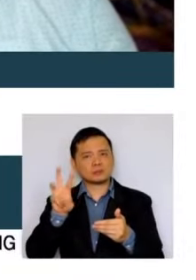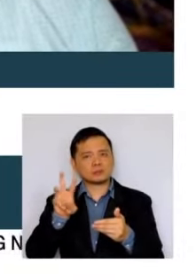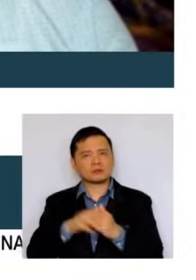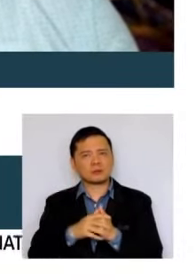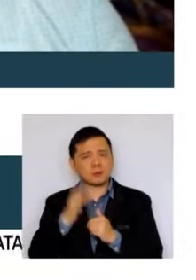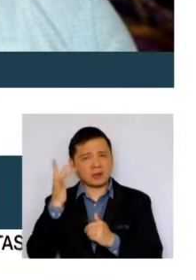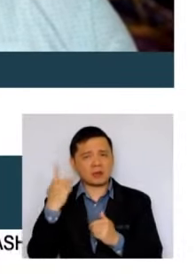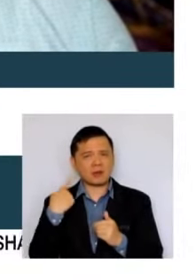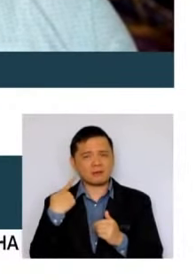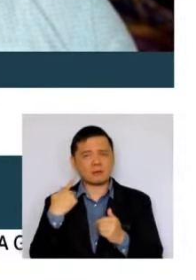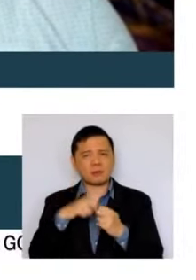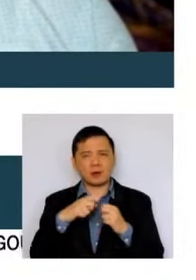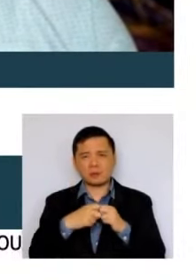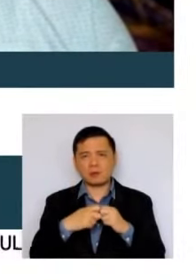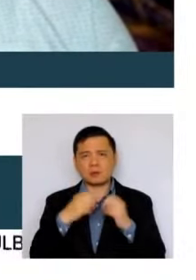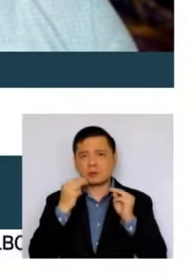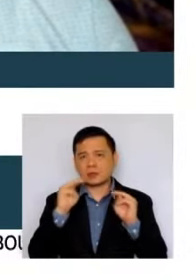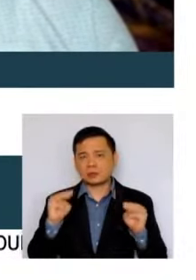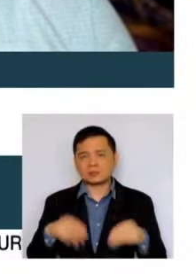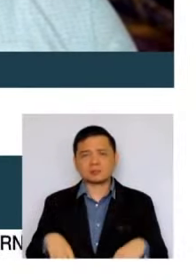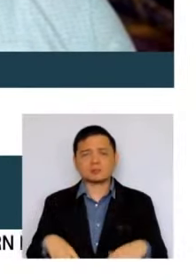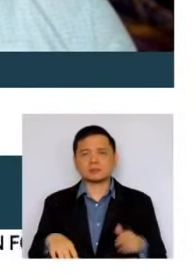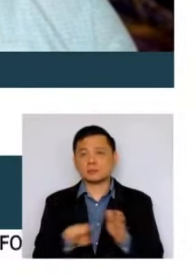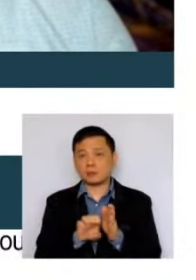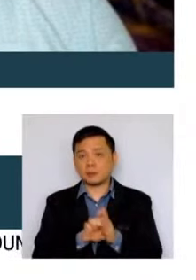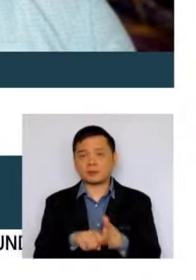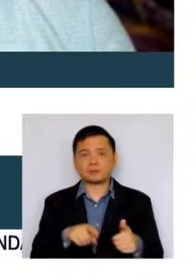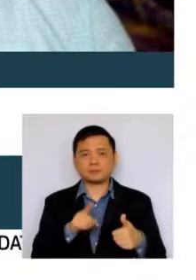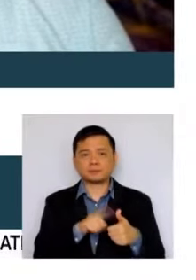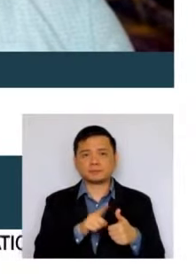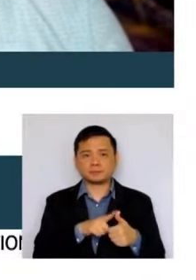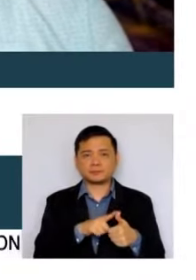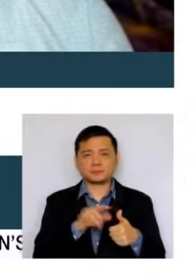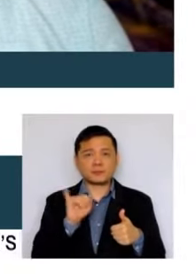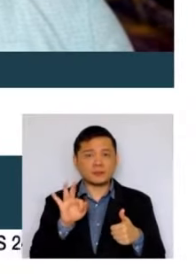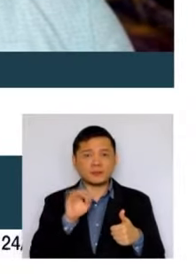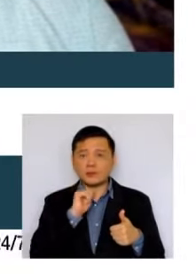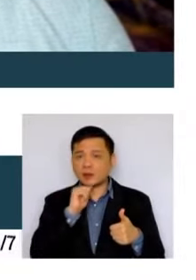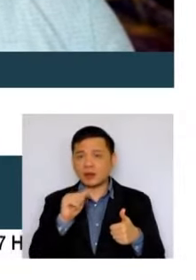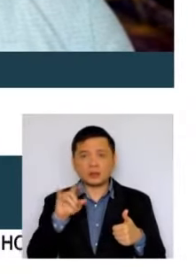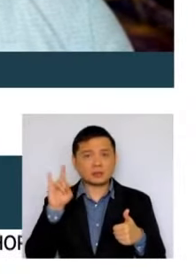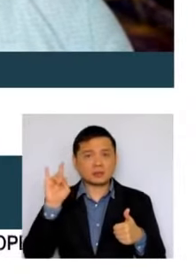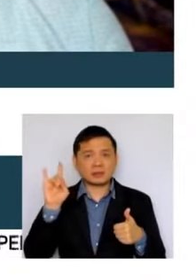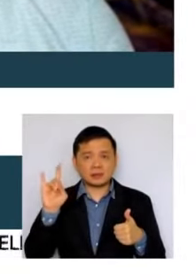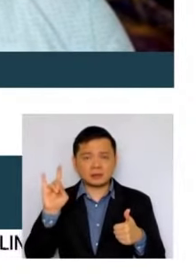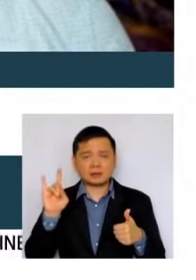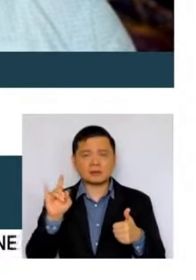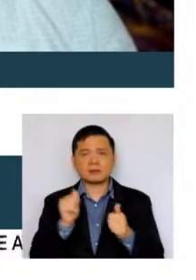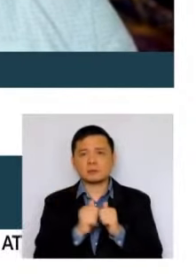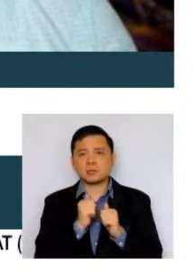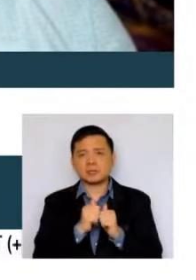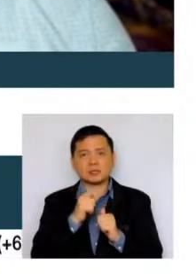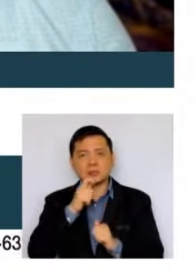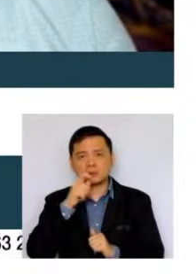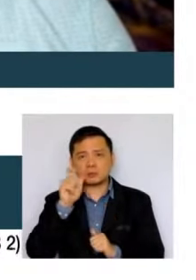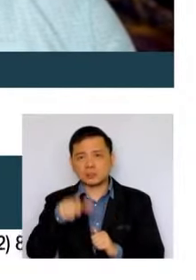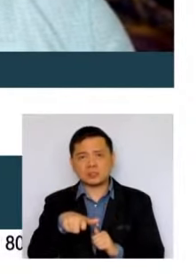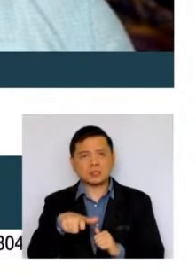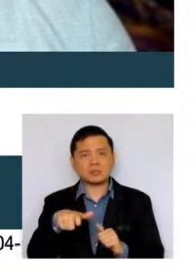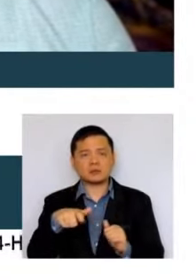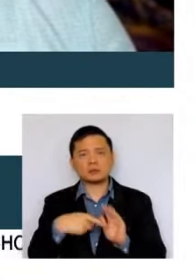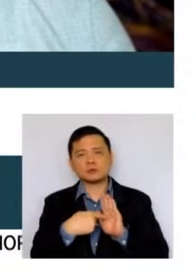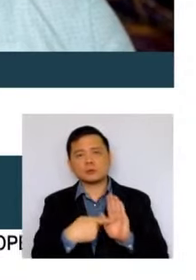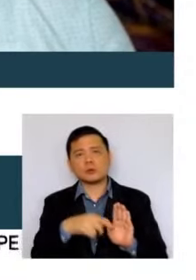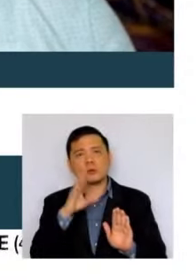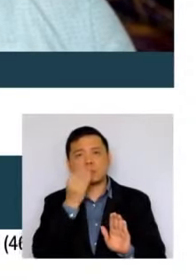political messaging, such as A, if it's not classified as advertising, then no one has to declare who paid for the post